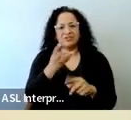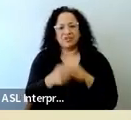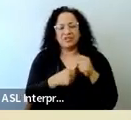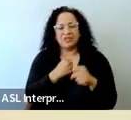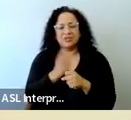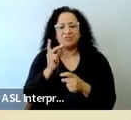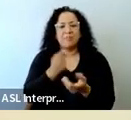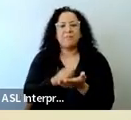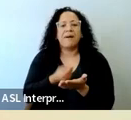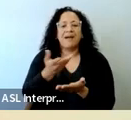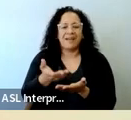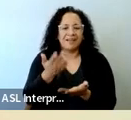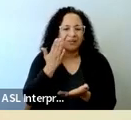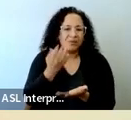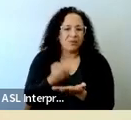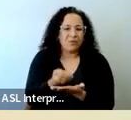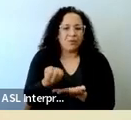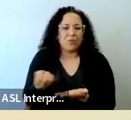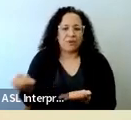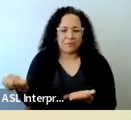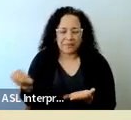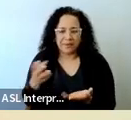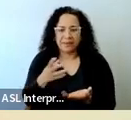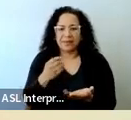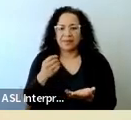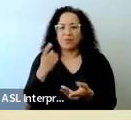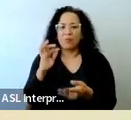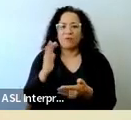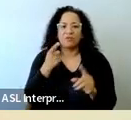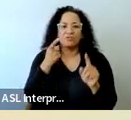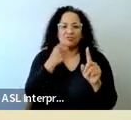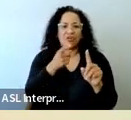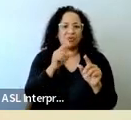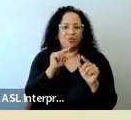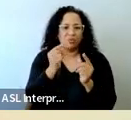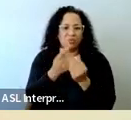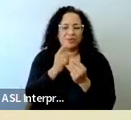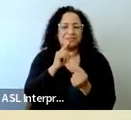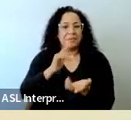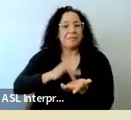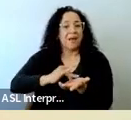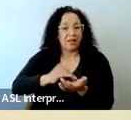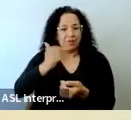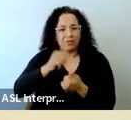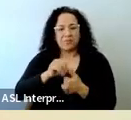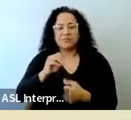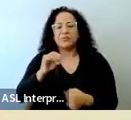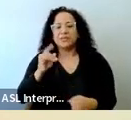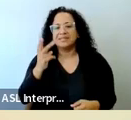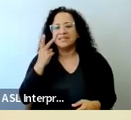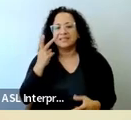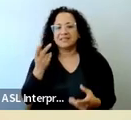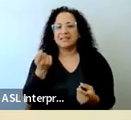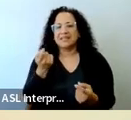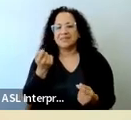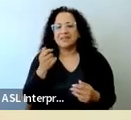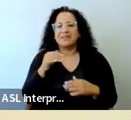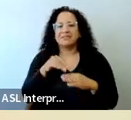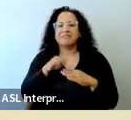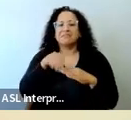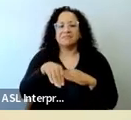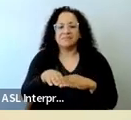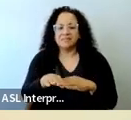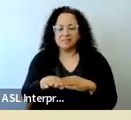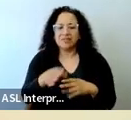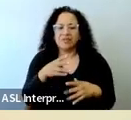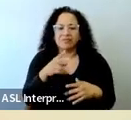buying equipment. And one of our target groups, you'll remember, was medical. And so we did see a little bit of a bump there.